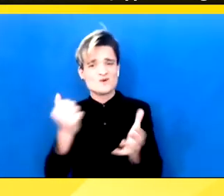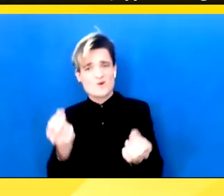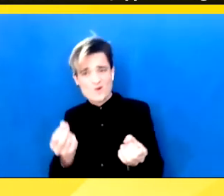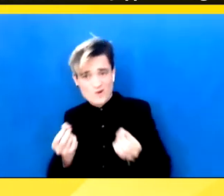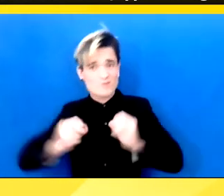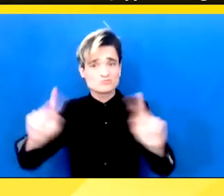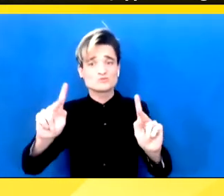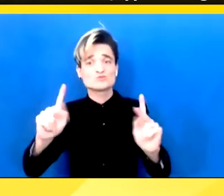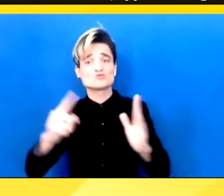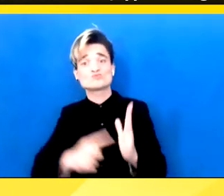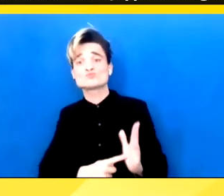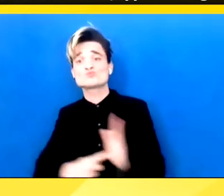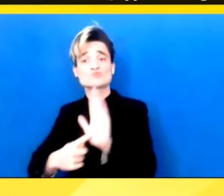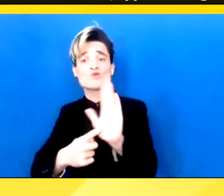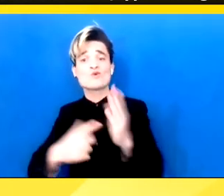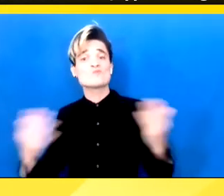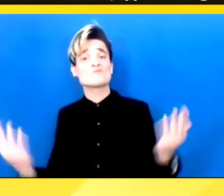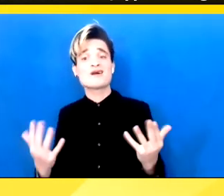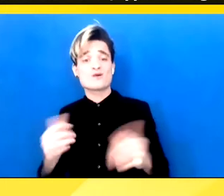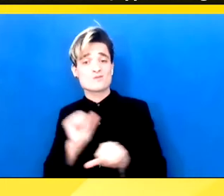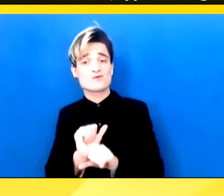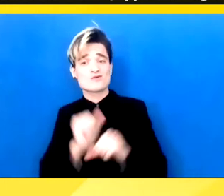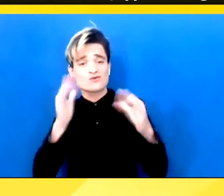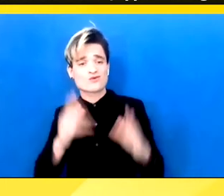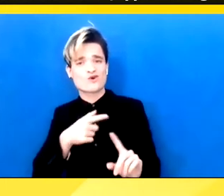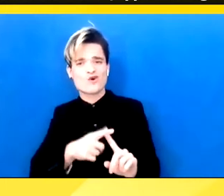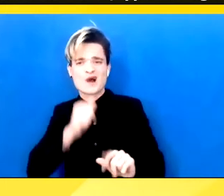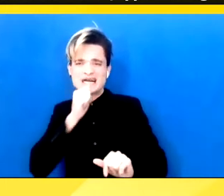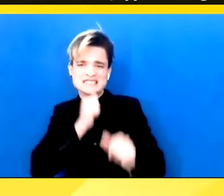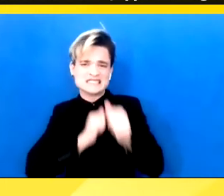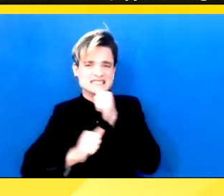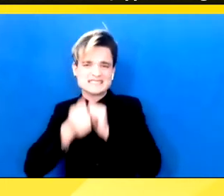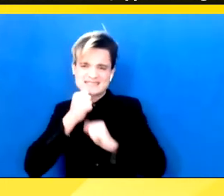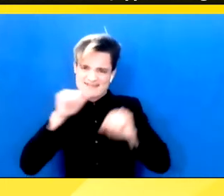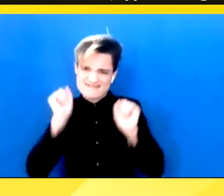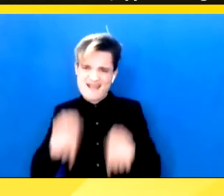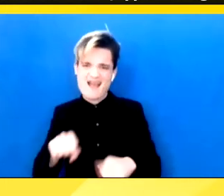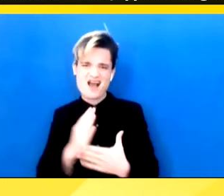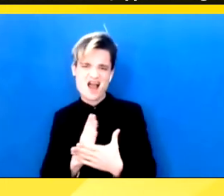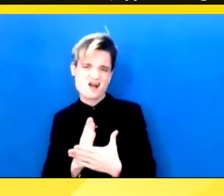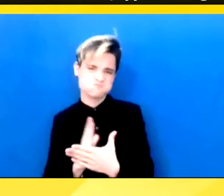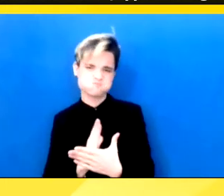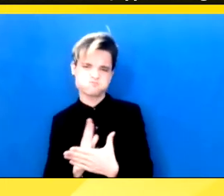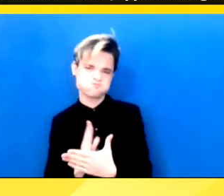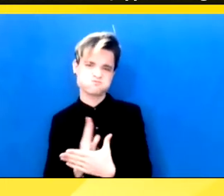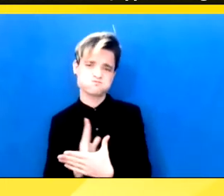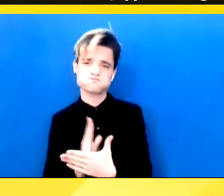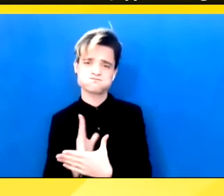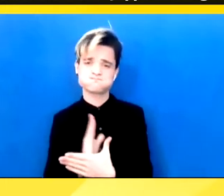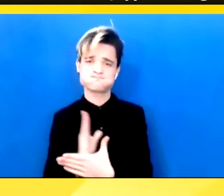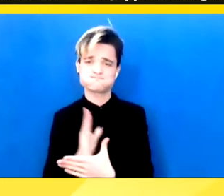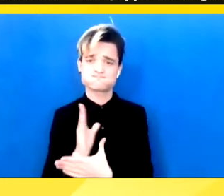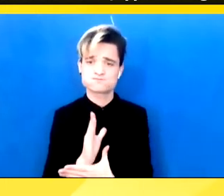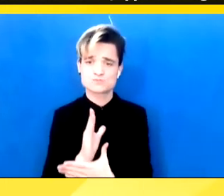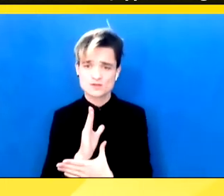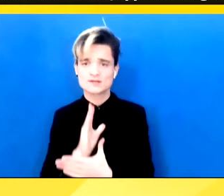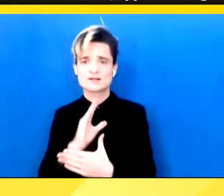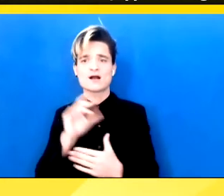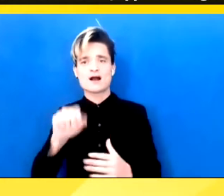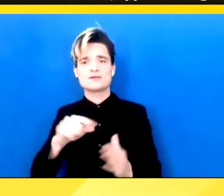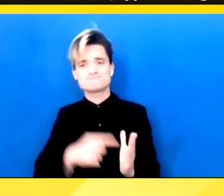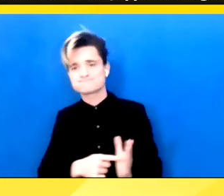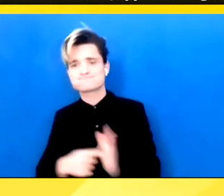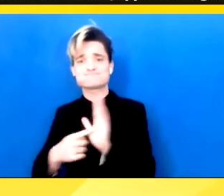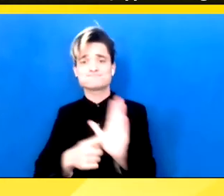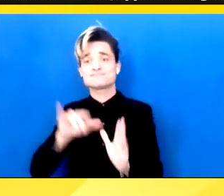like they've been organized for years and years. It'll be a chance for Alabama to reclaim its role in organizing. You heard a little bit